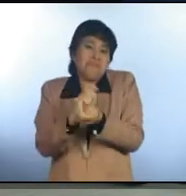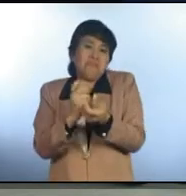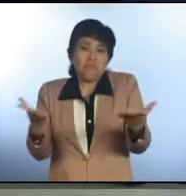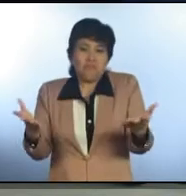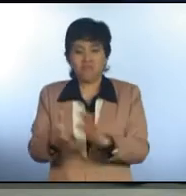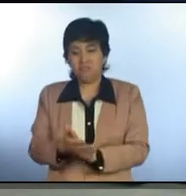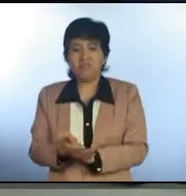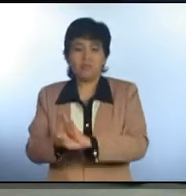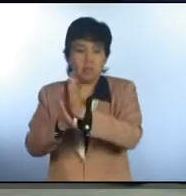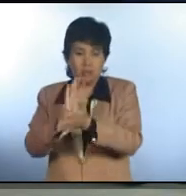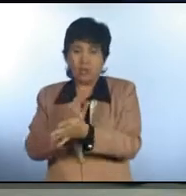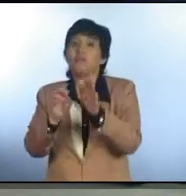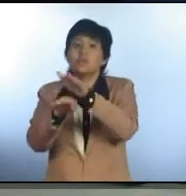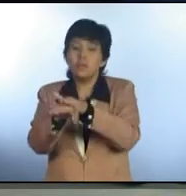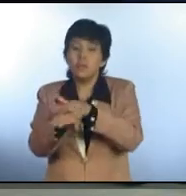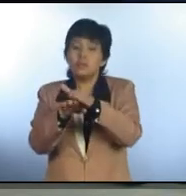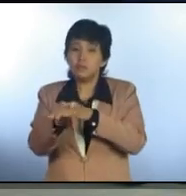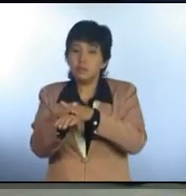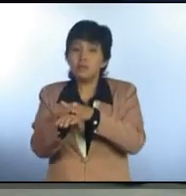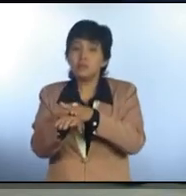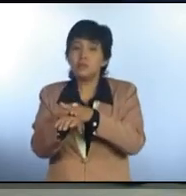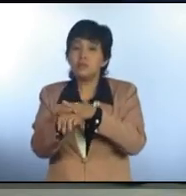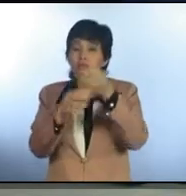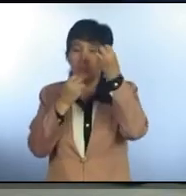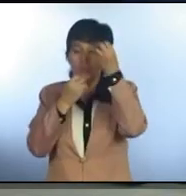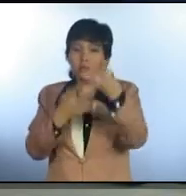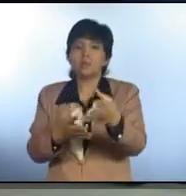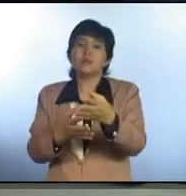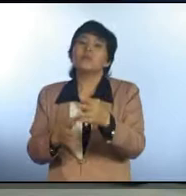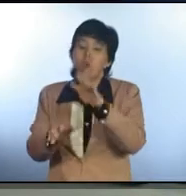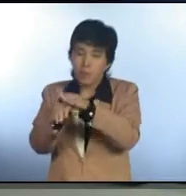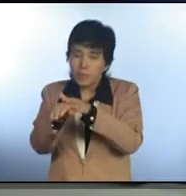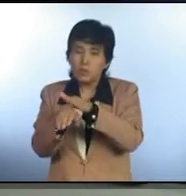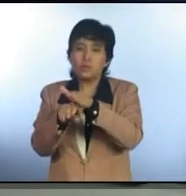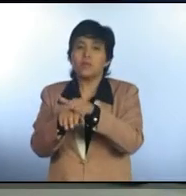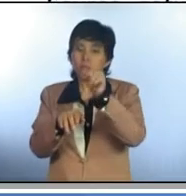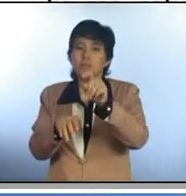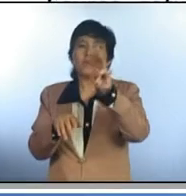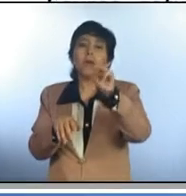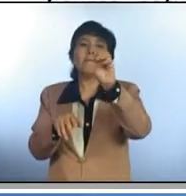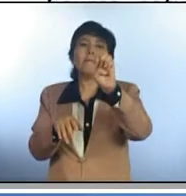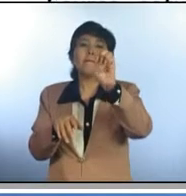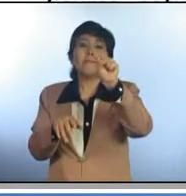Now, as also persuasive message, your message got to be persuasive, yeah?